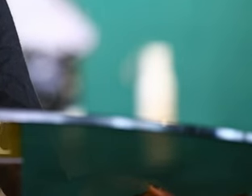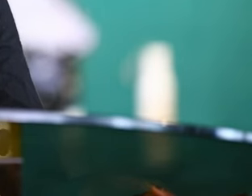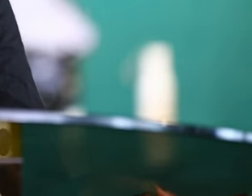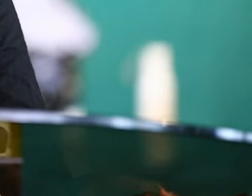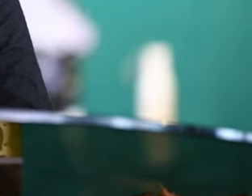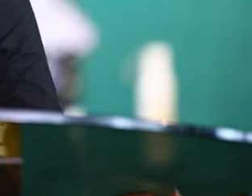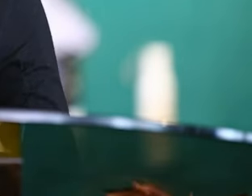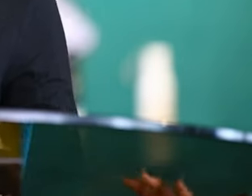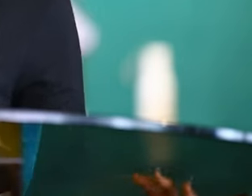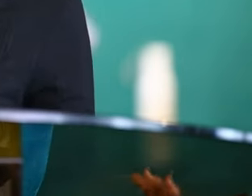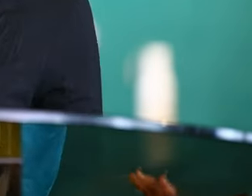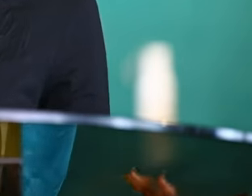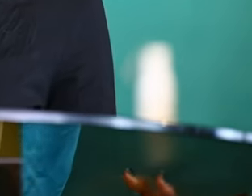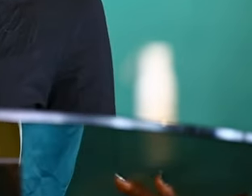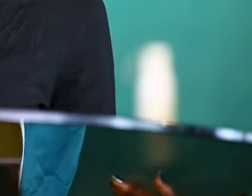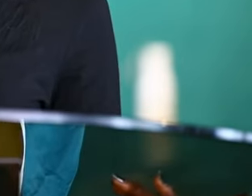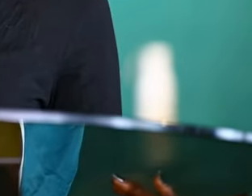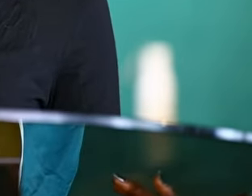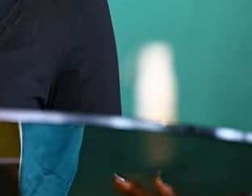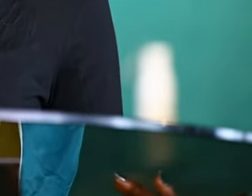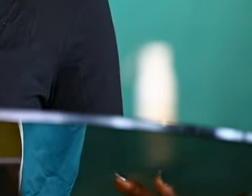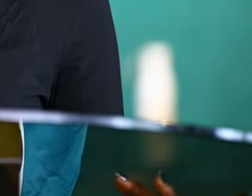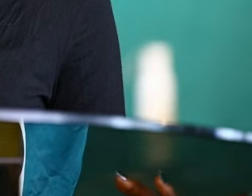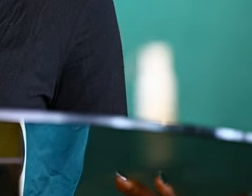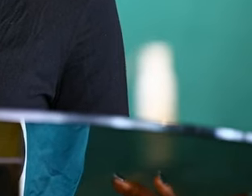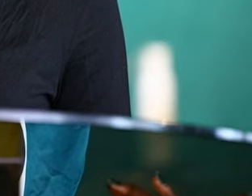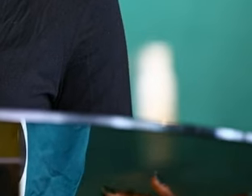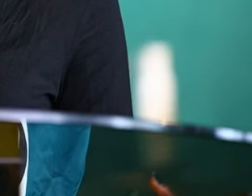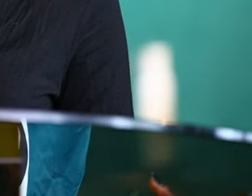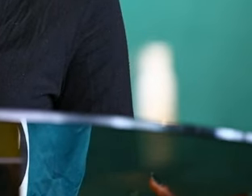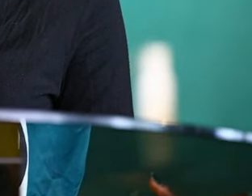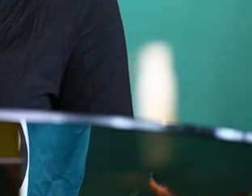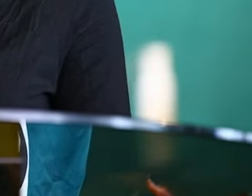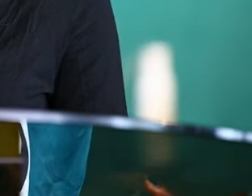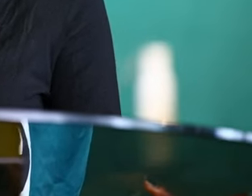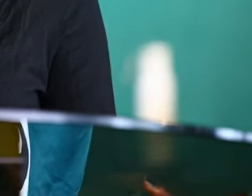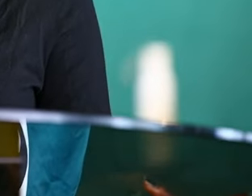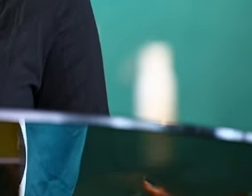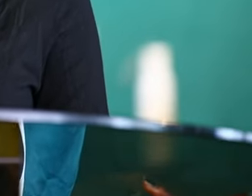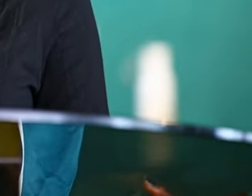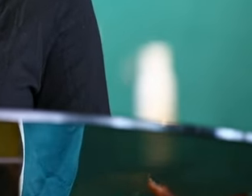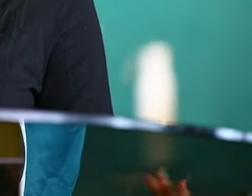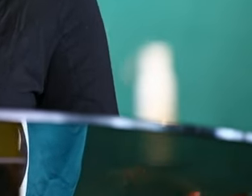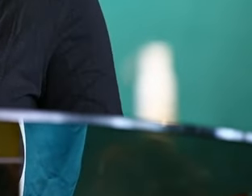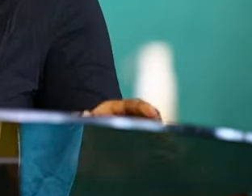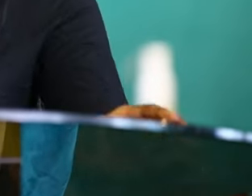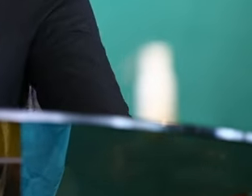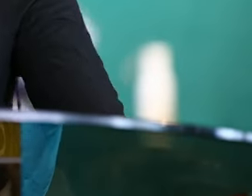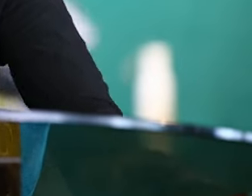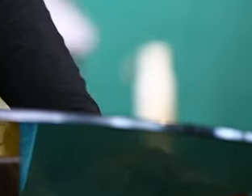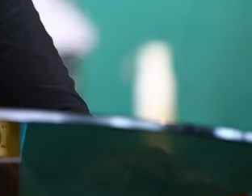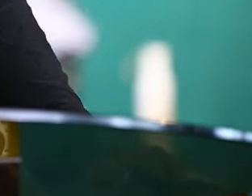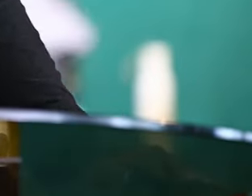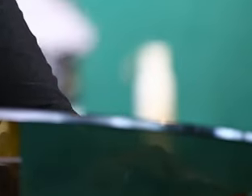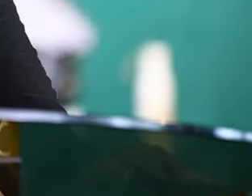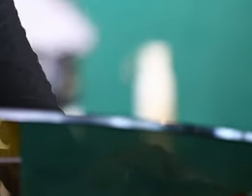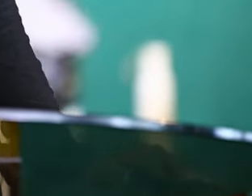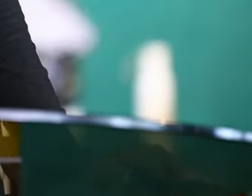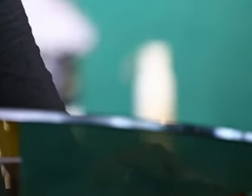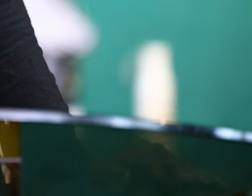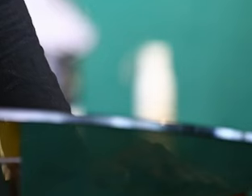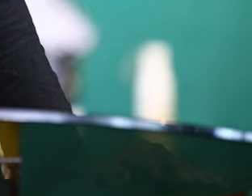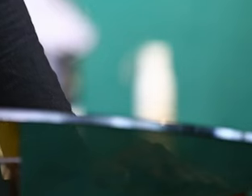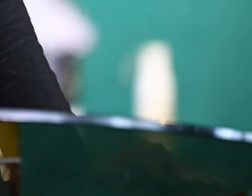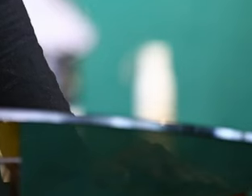Amen. So our mission for today's title is called Heart for Preaching. When Da Costa